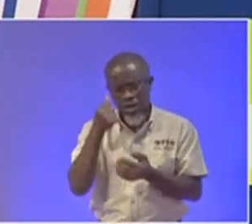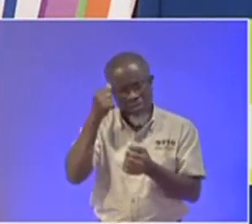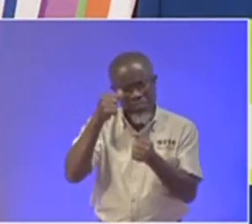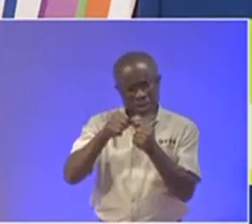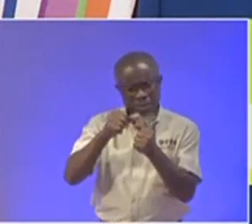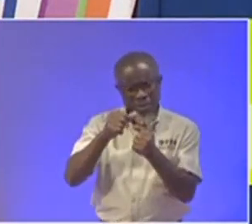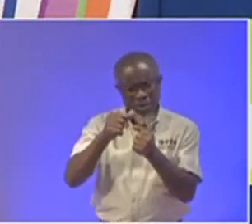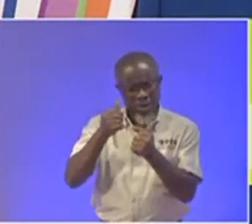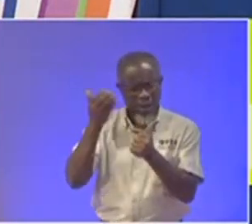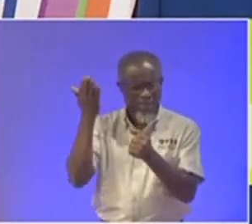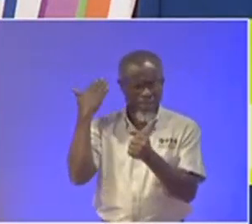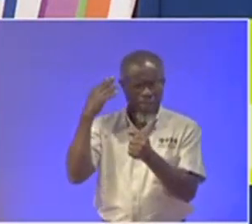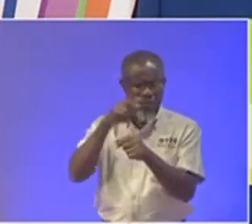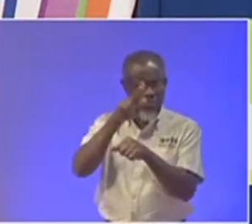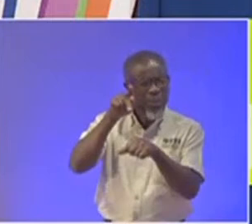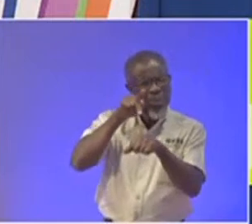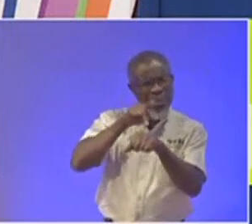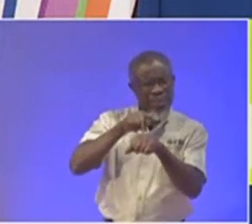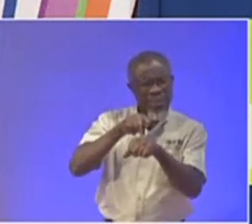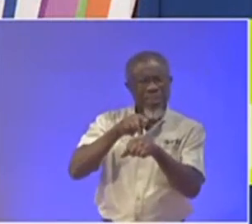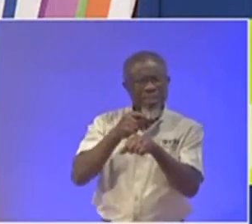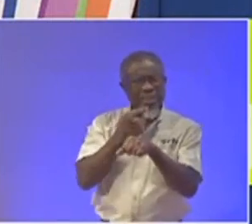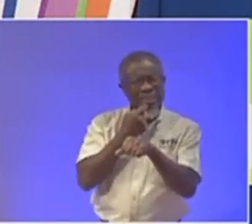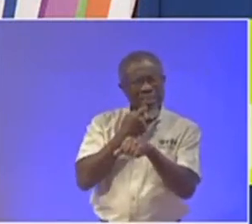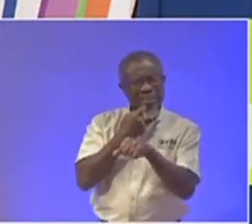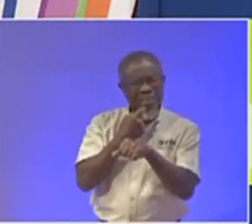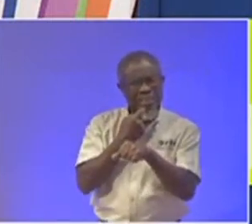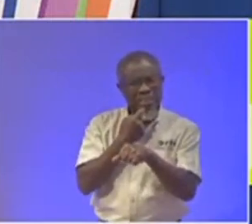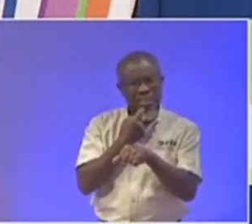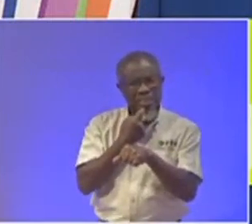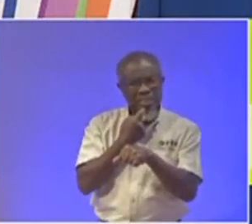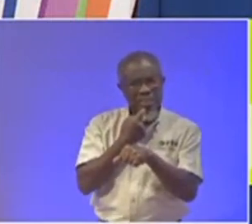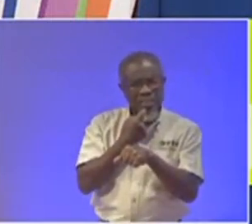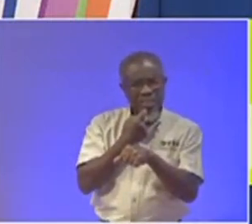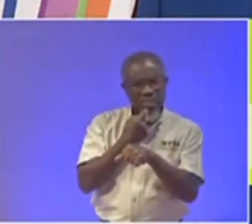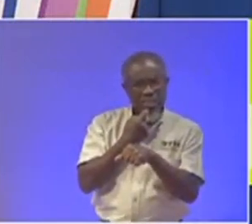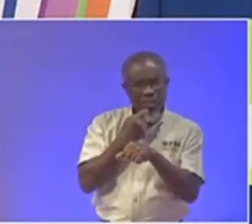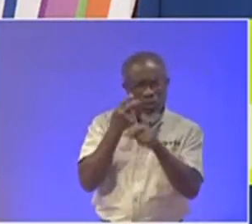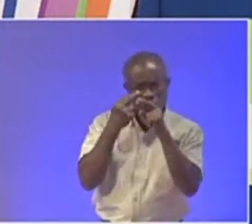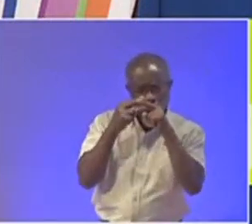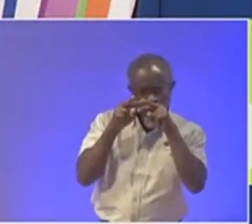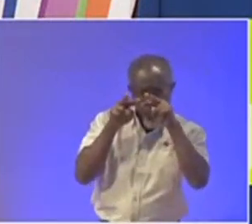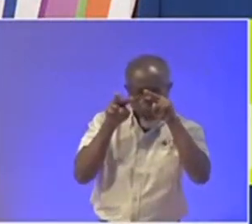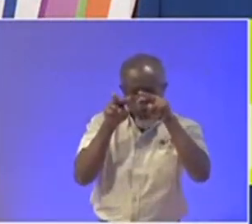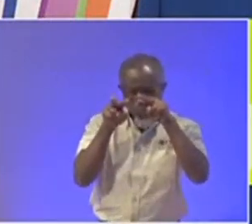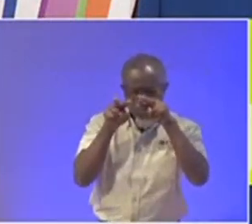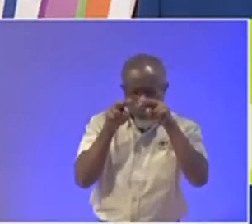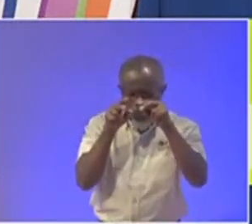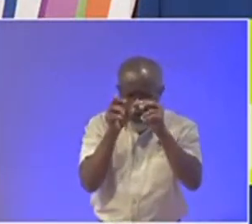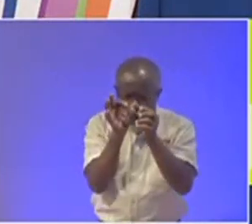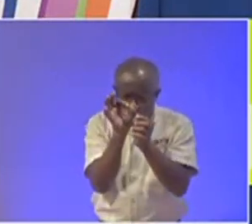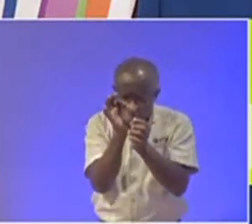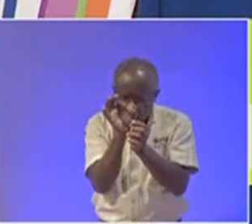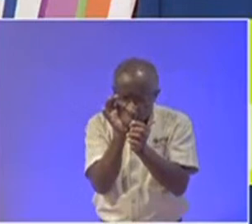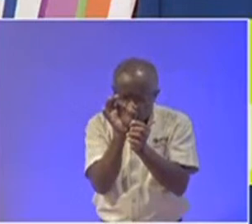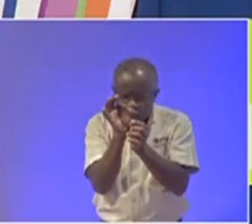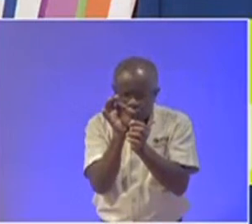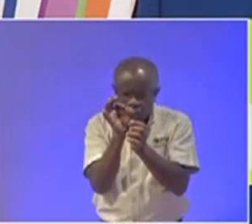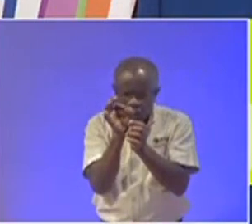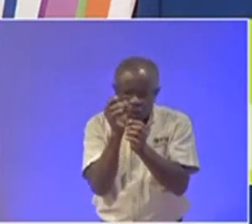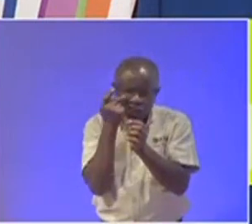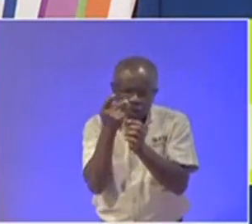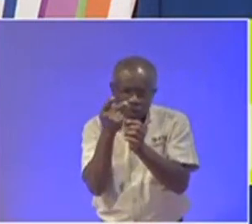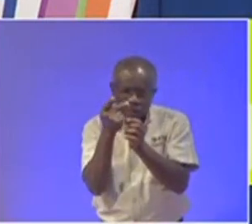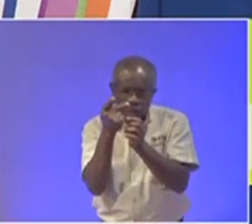former principal recounting in terms along those lines of looking at the seed and seeing the fruit. So even past